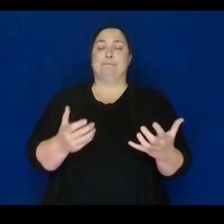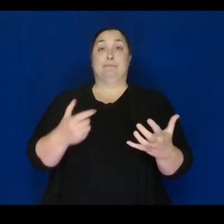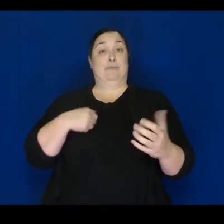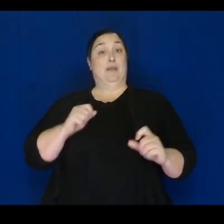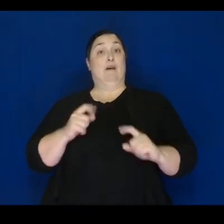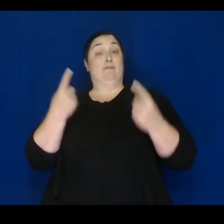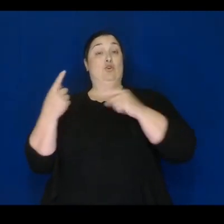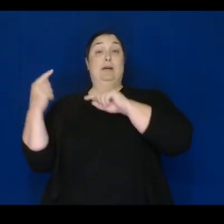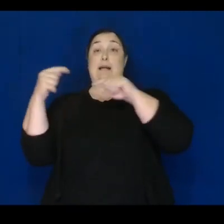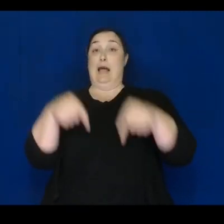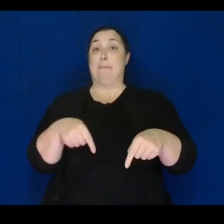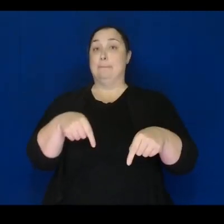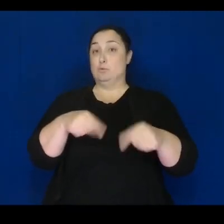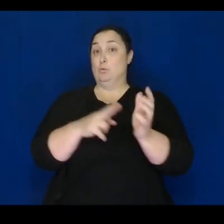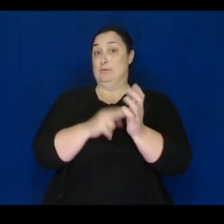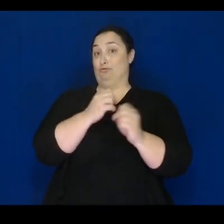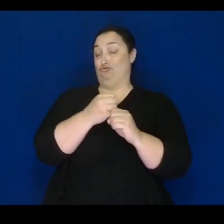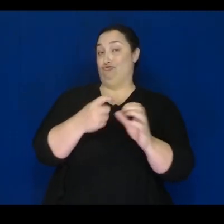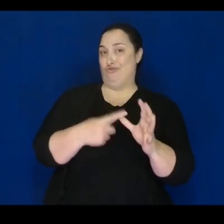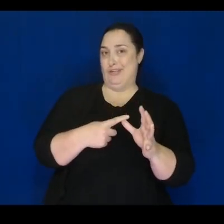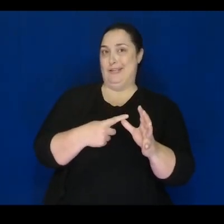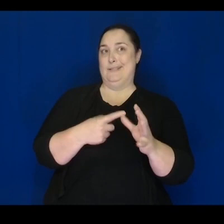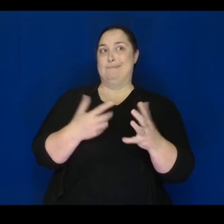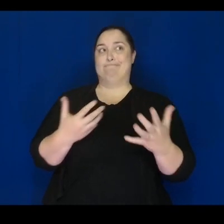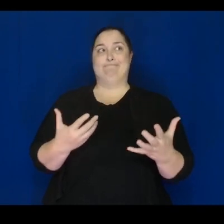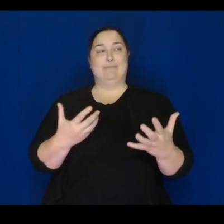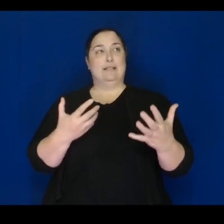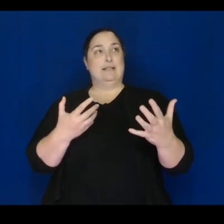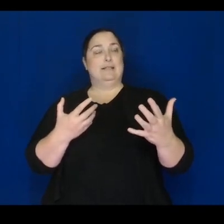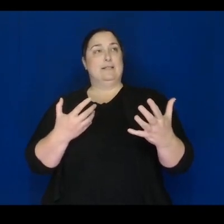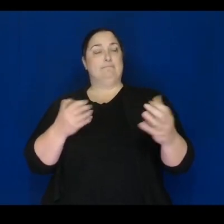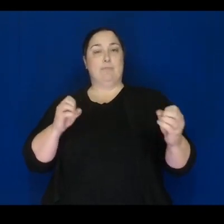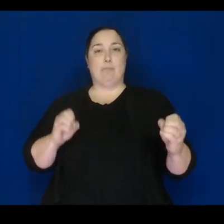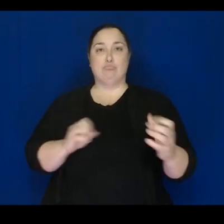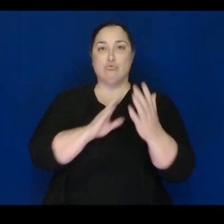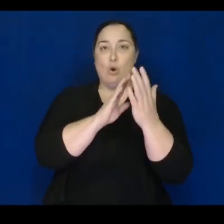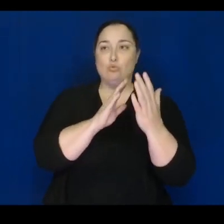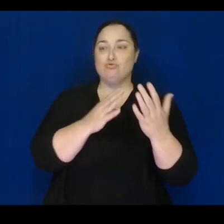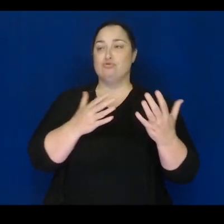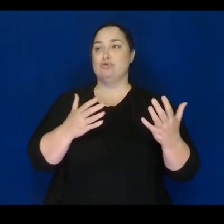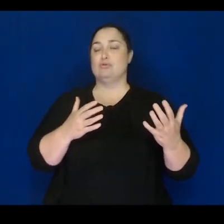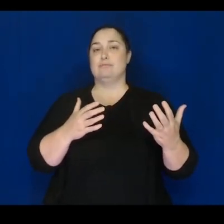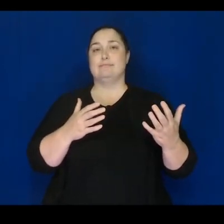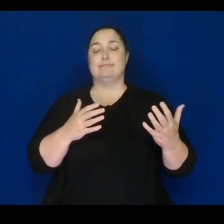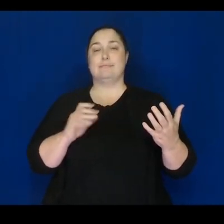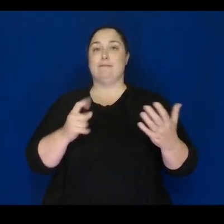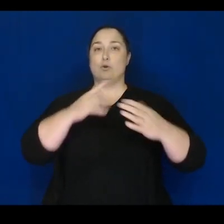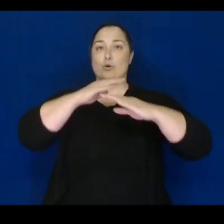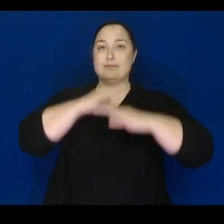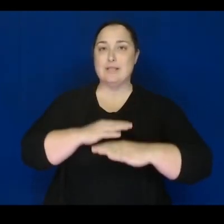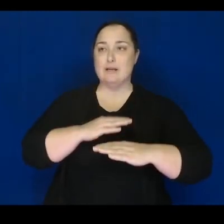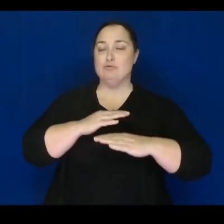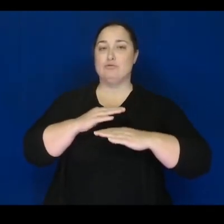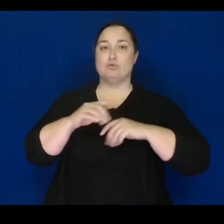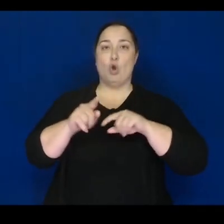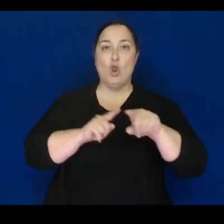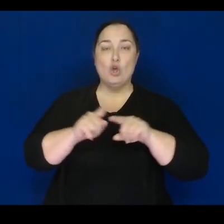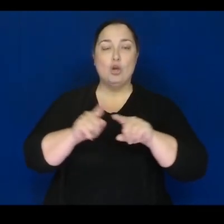to the gallery was, you know, how do we approach this? How do we approach First Nations learning? How do we engage students